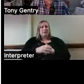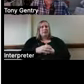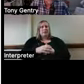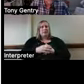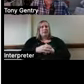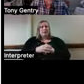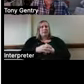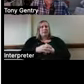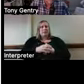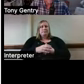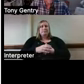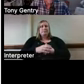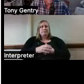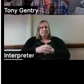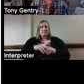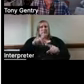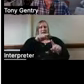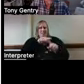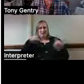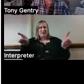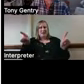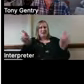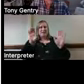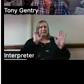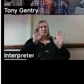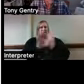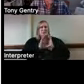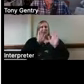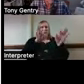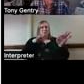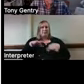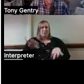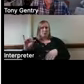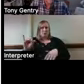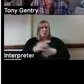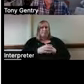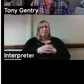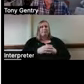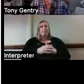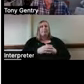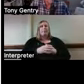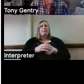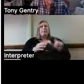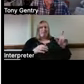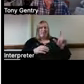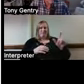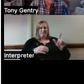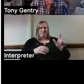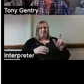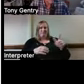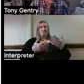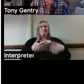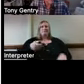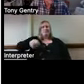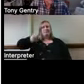I'm going to walk through these slides one by one as well, these pictures one by one as well. On the upper left, there is a motion